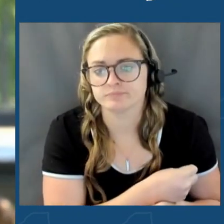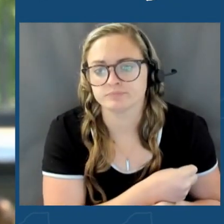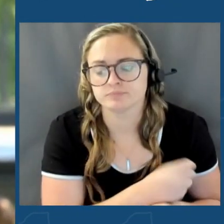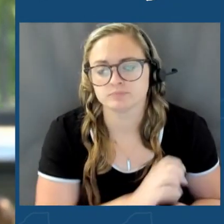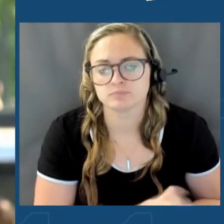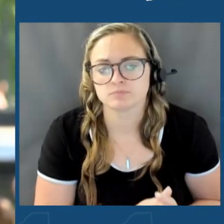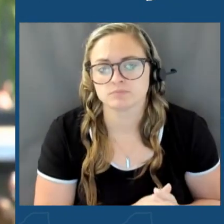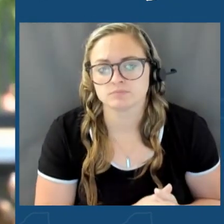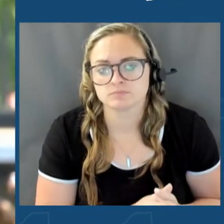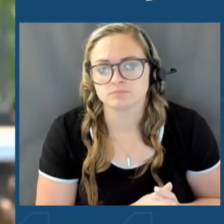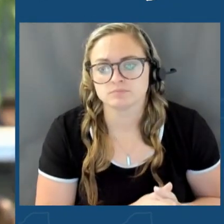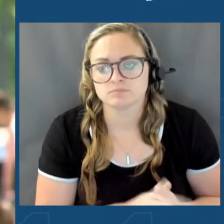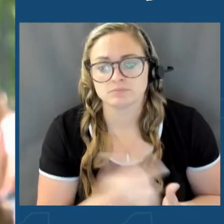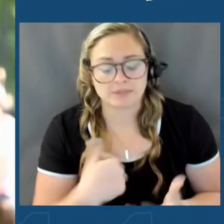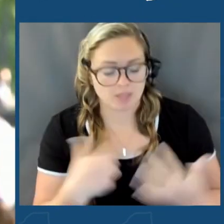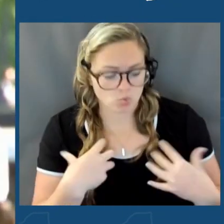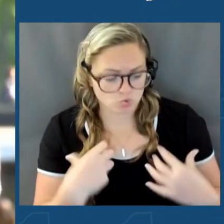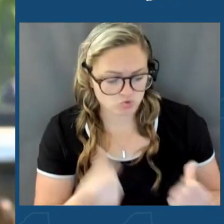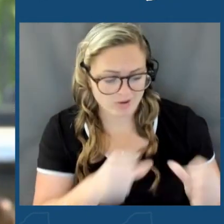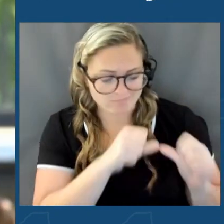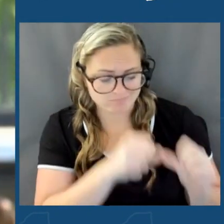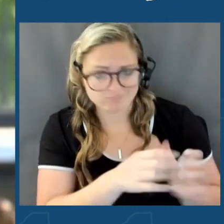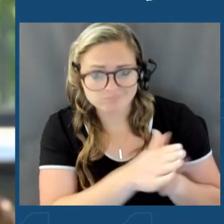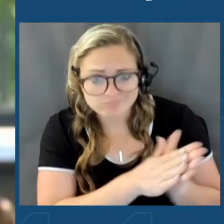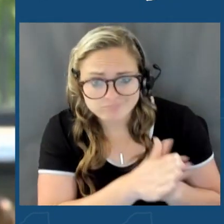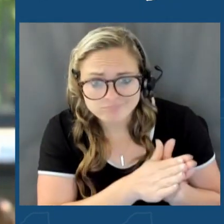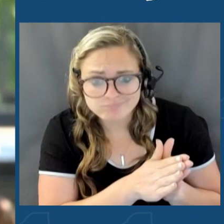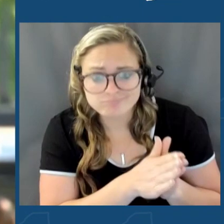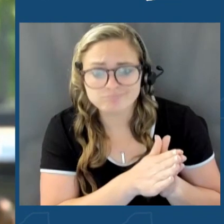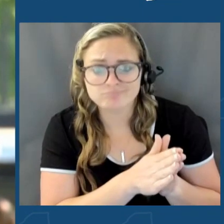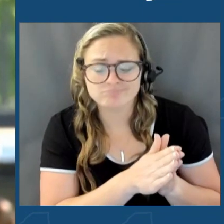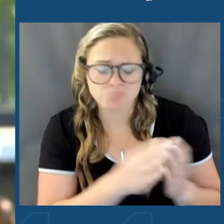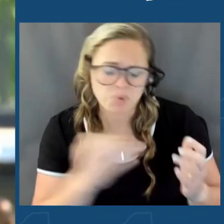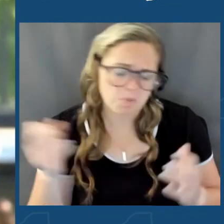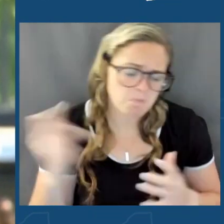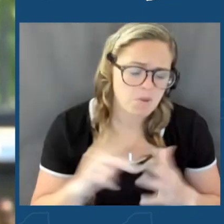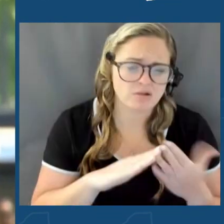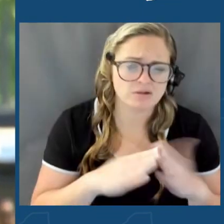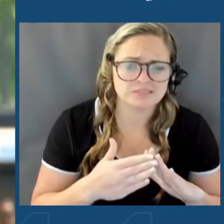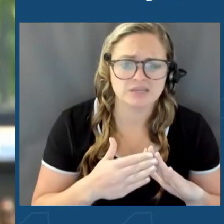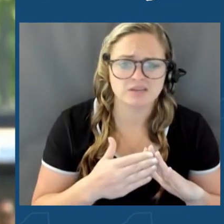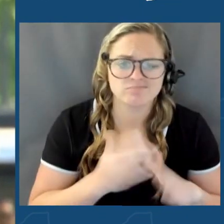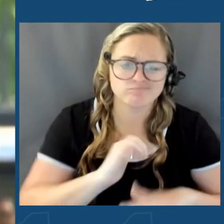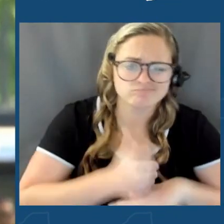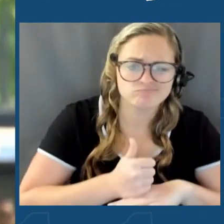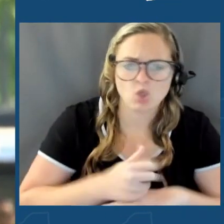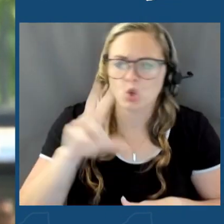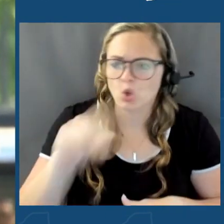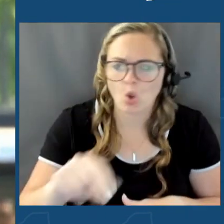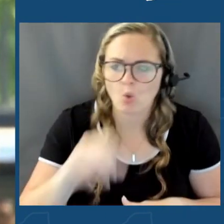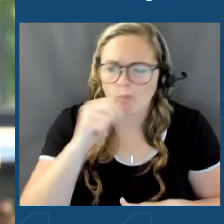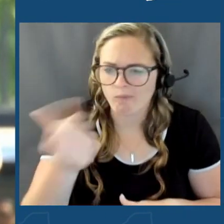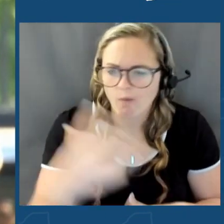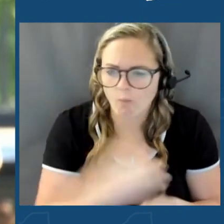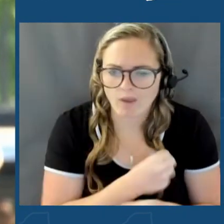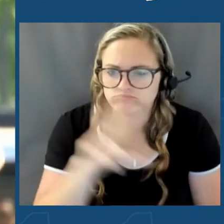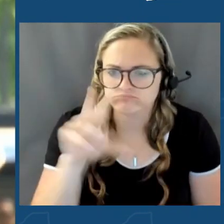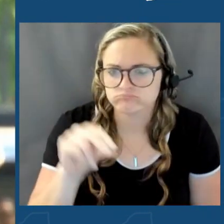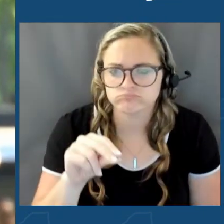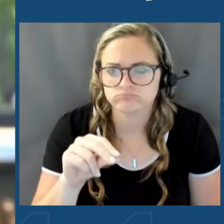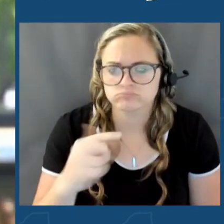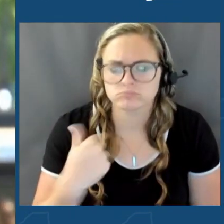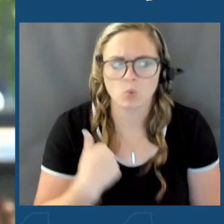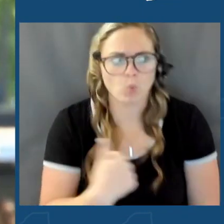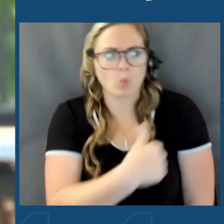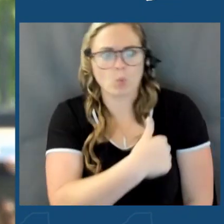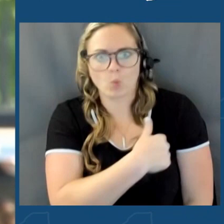And by our strength and determination to bring this city back, we demonstrated, no, they did not win. We won,